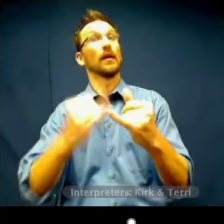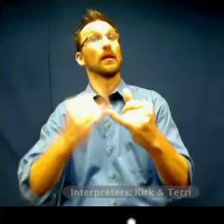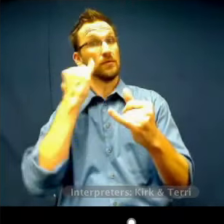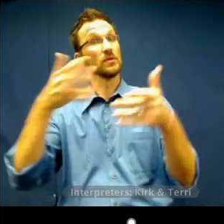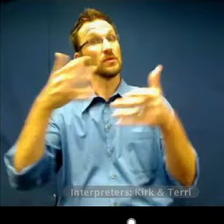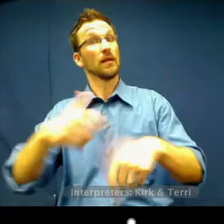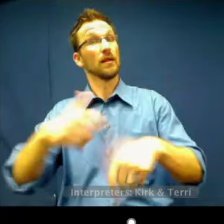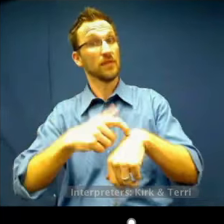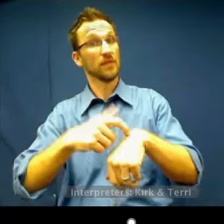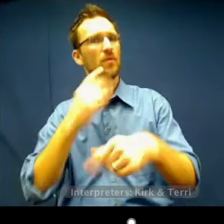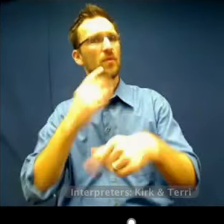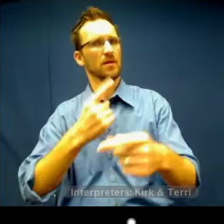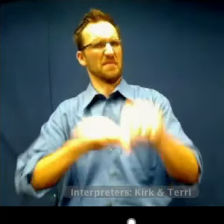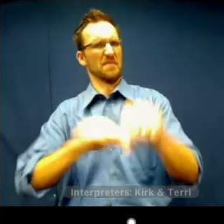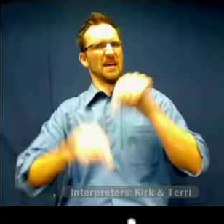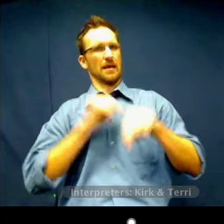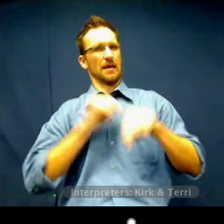Morrison's question.